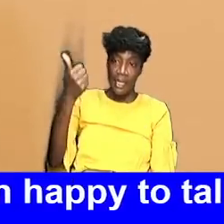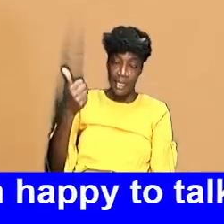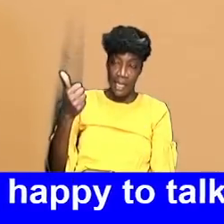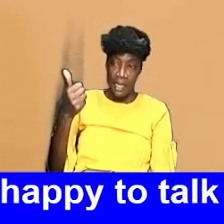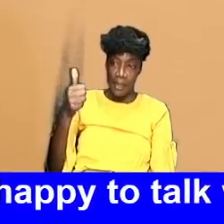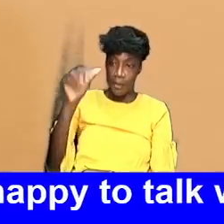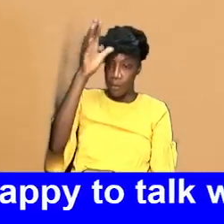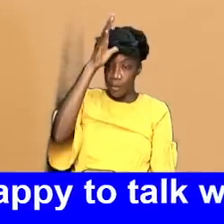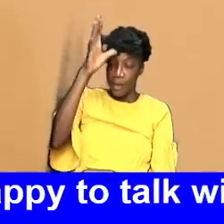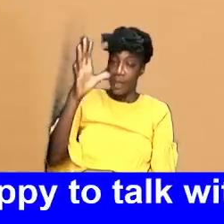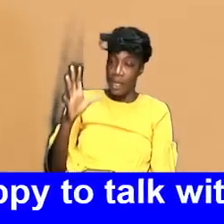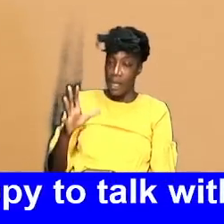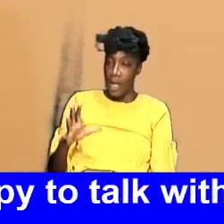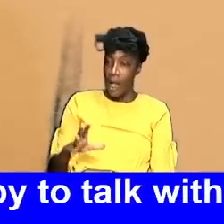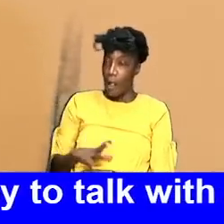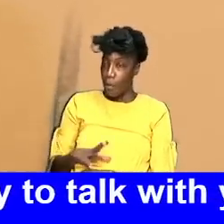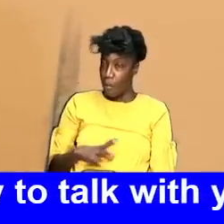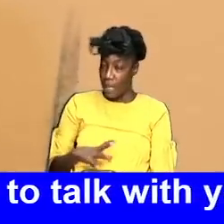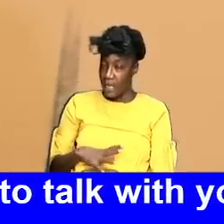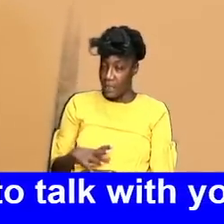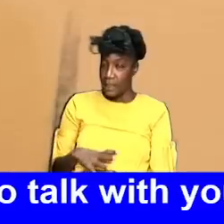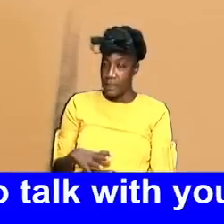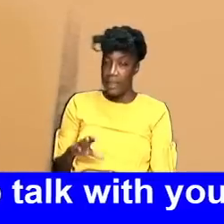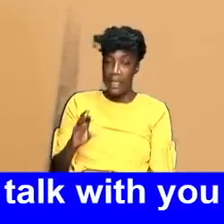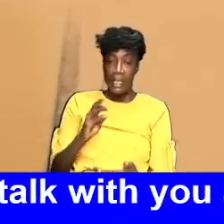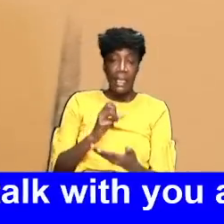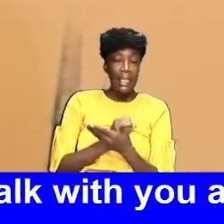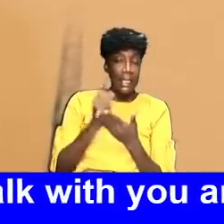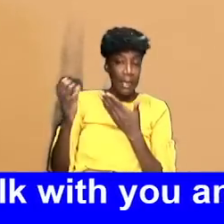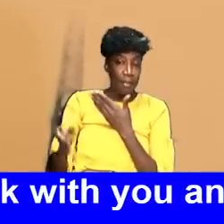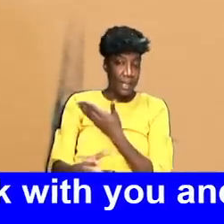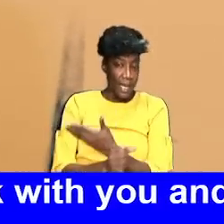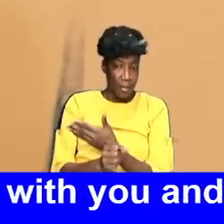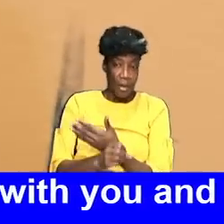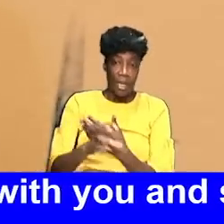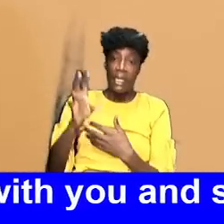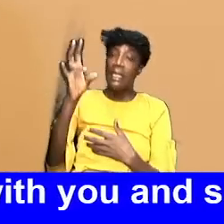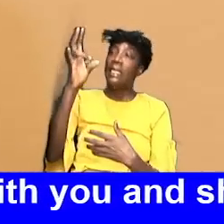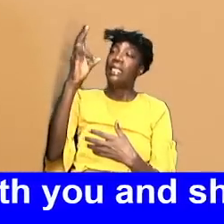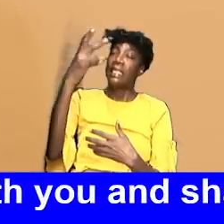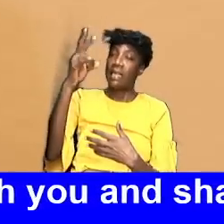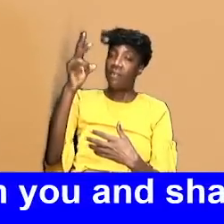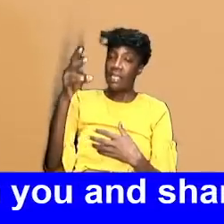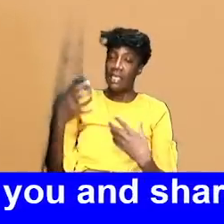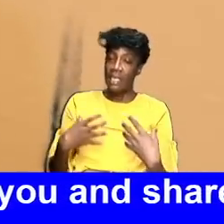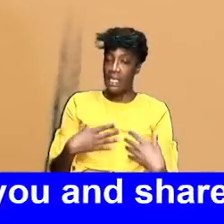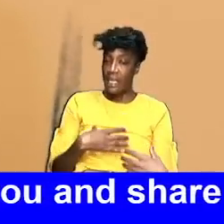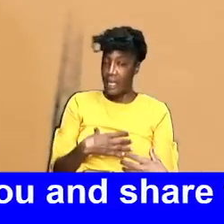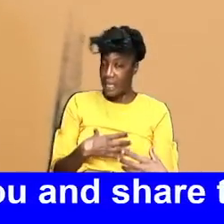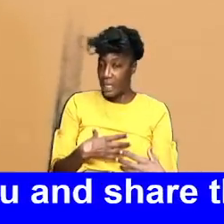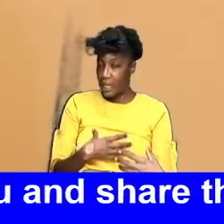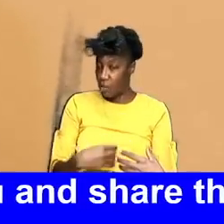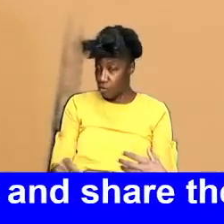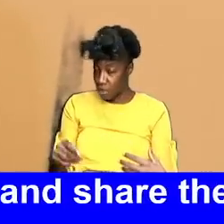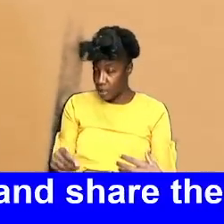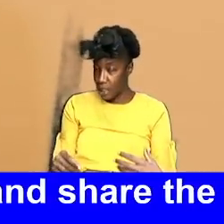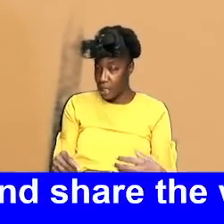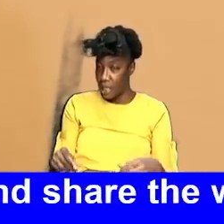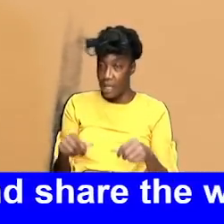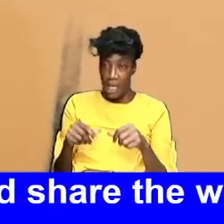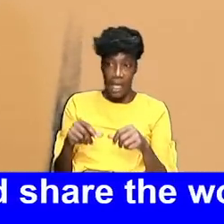men's retreat September 17th. Amen. If you're interested, please contact any member of the men's